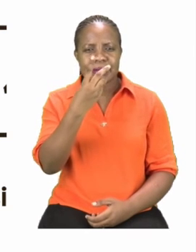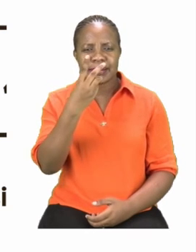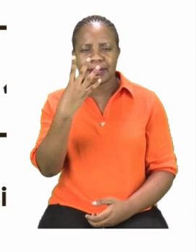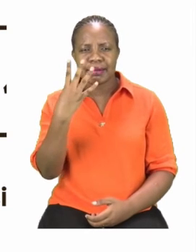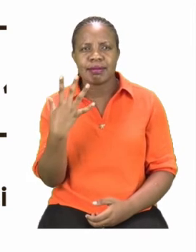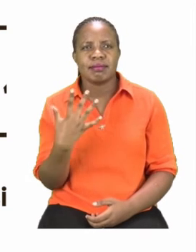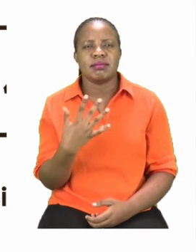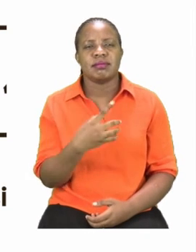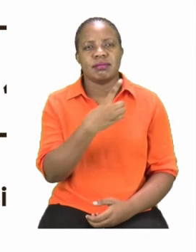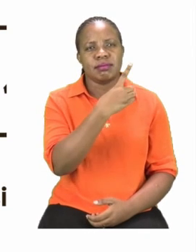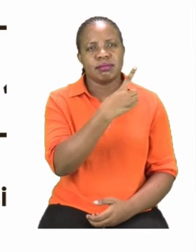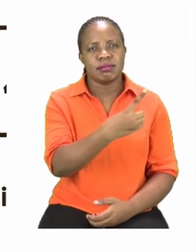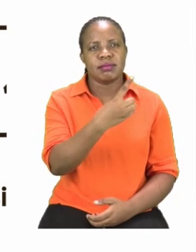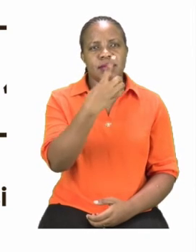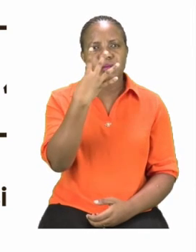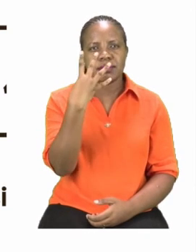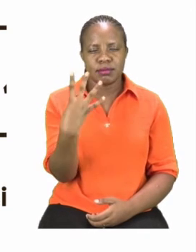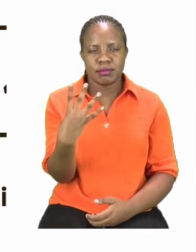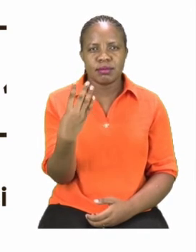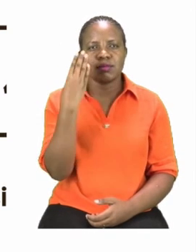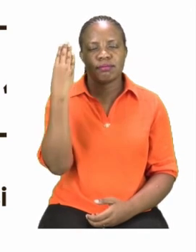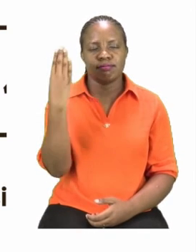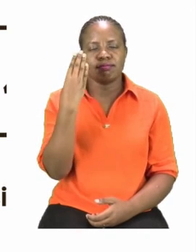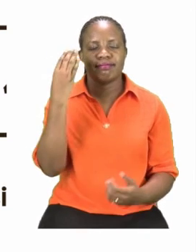7, 8,